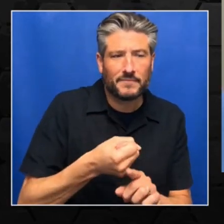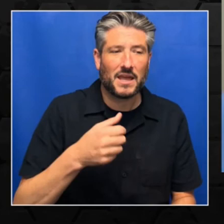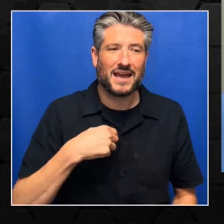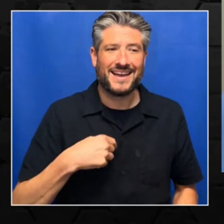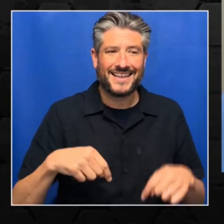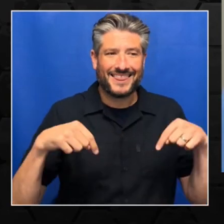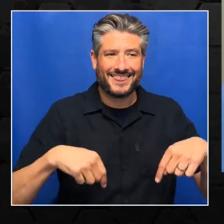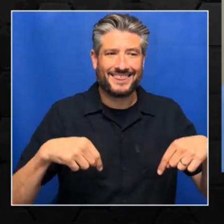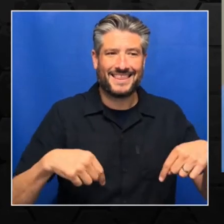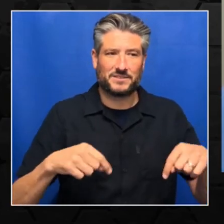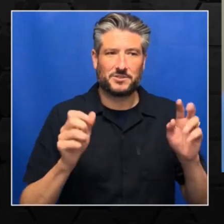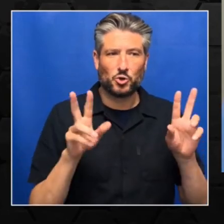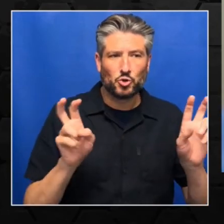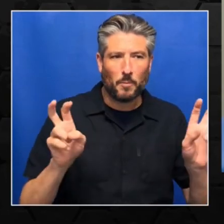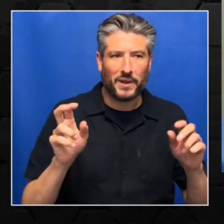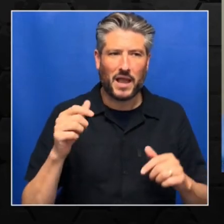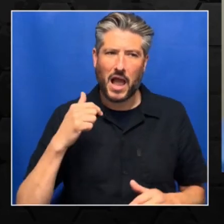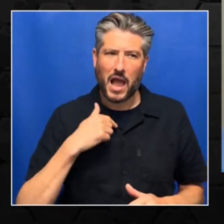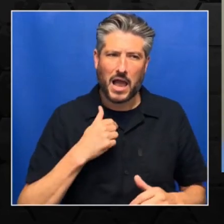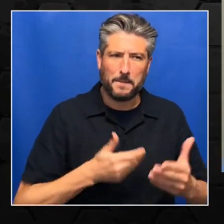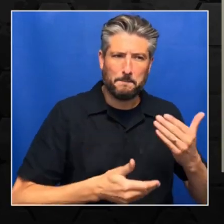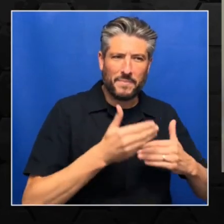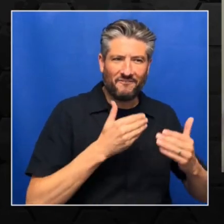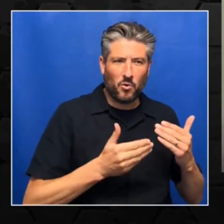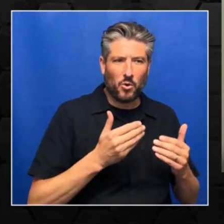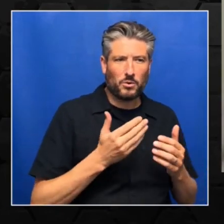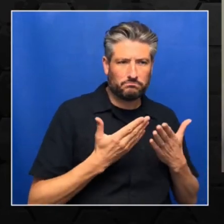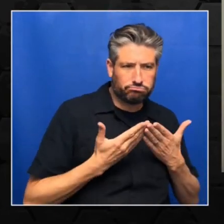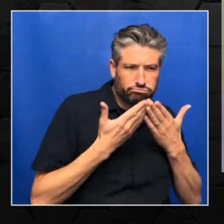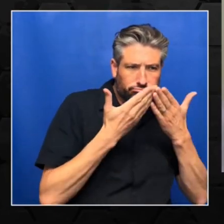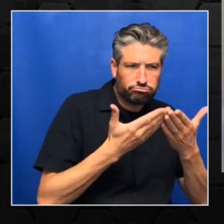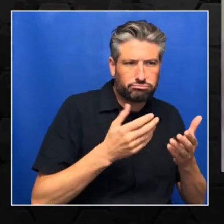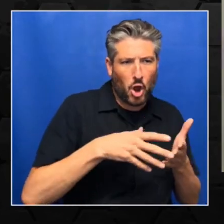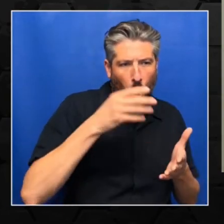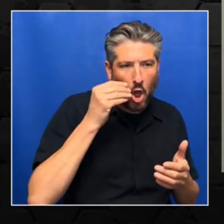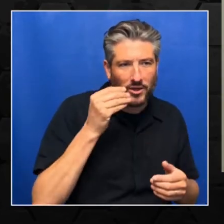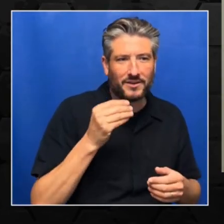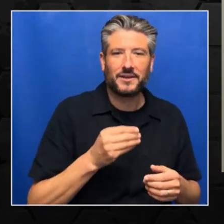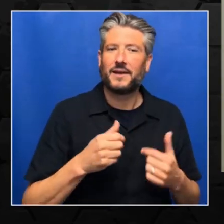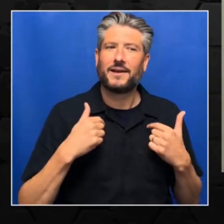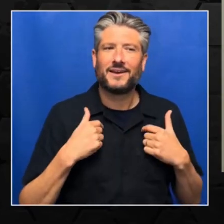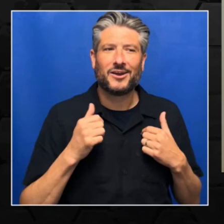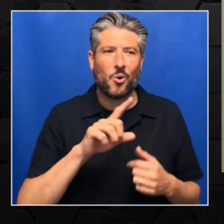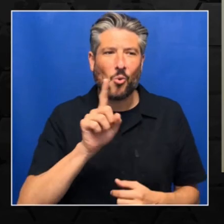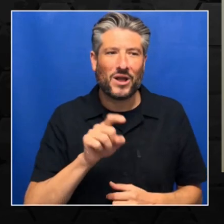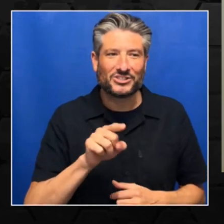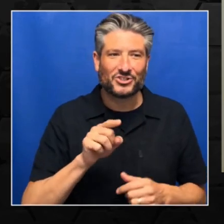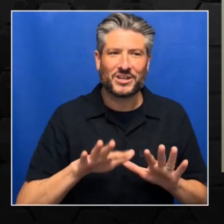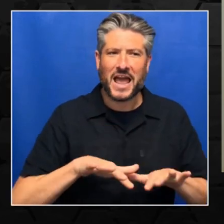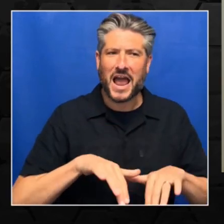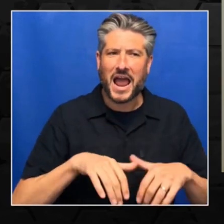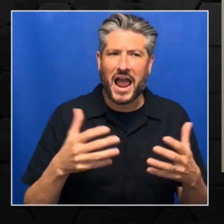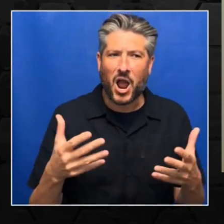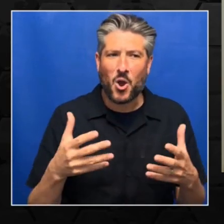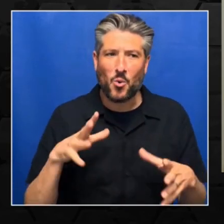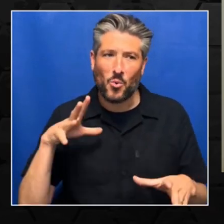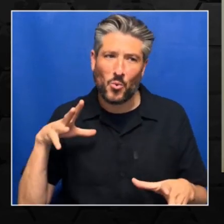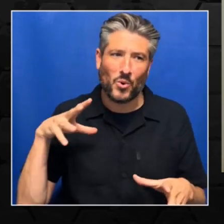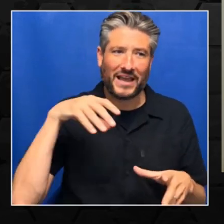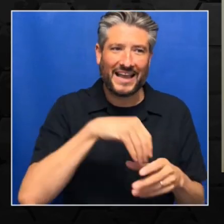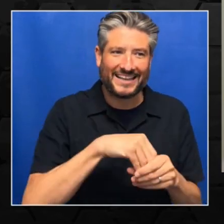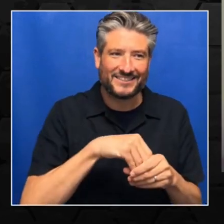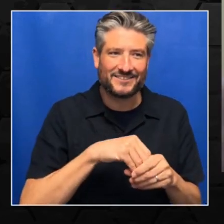was how do you learn, how do you become a biometric engineer? How do you learn this particular line? So the thing